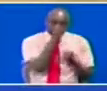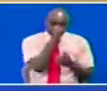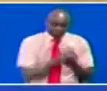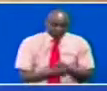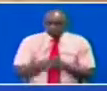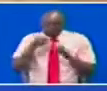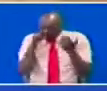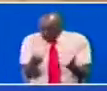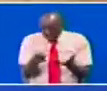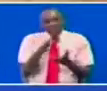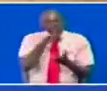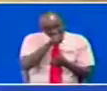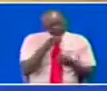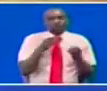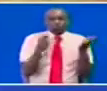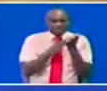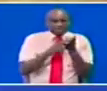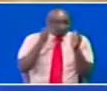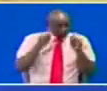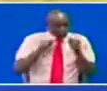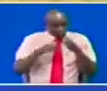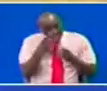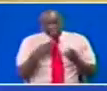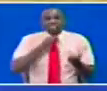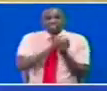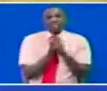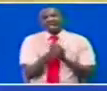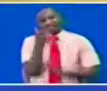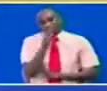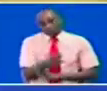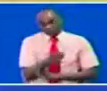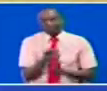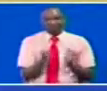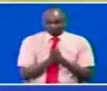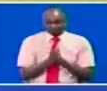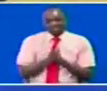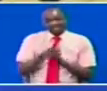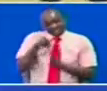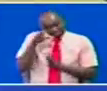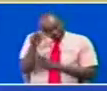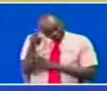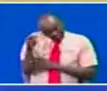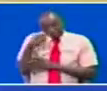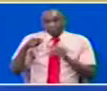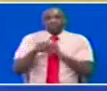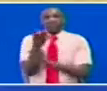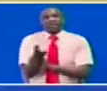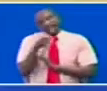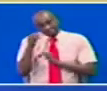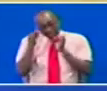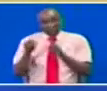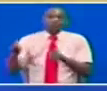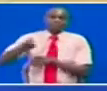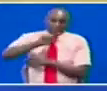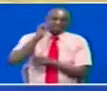Meshack Odhiambo, however, gave Leos the hope of a win when his successfully converted try gave Strathmore the lead a minute before Ted Agutu added Leos' second